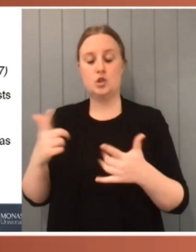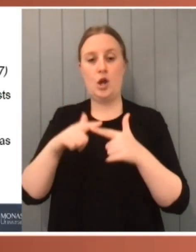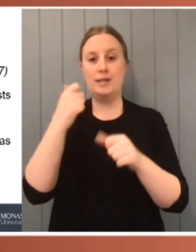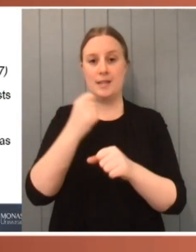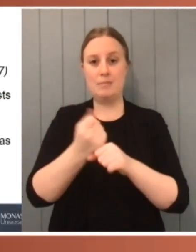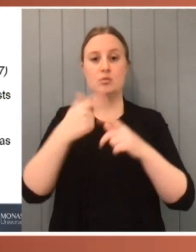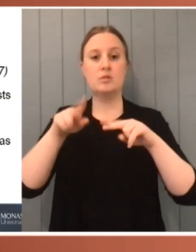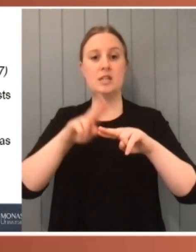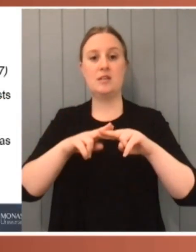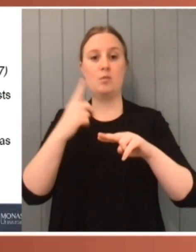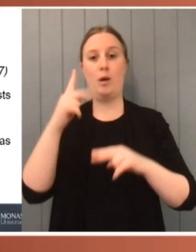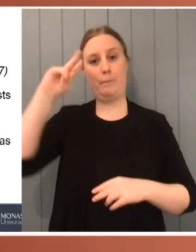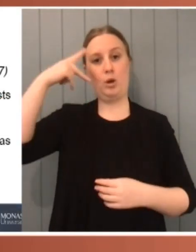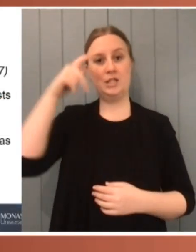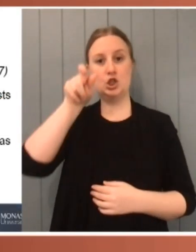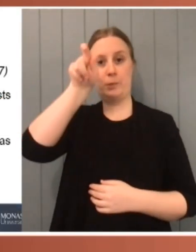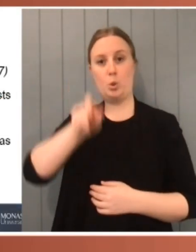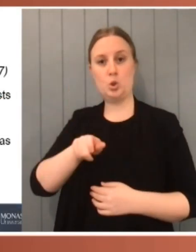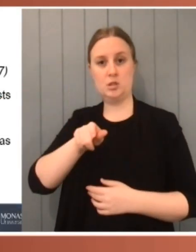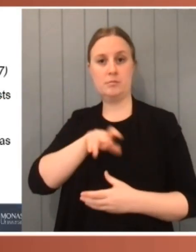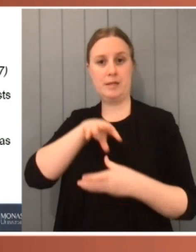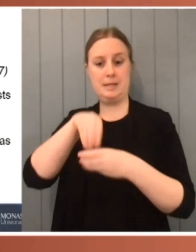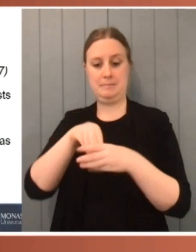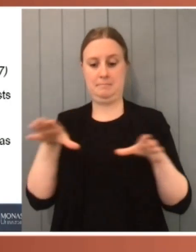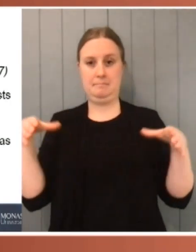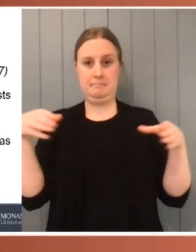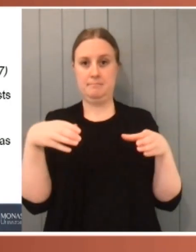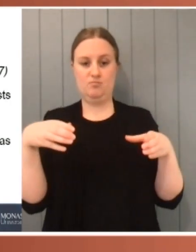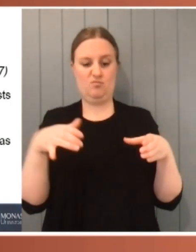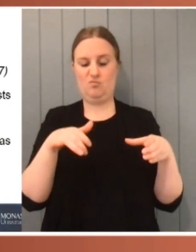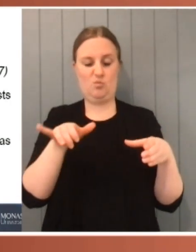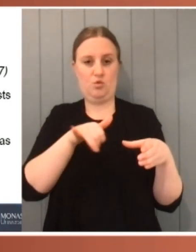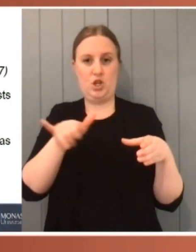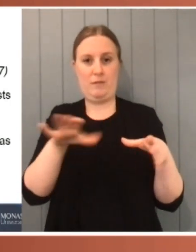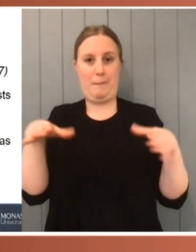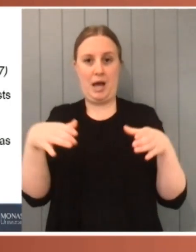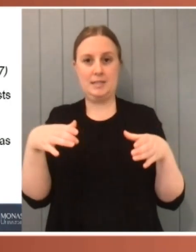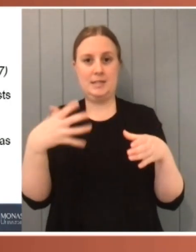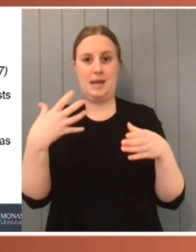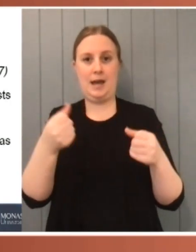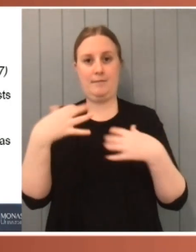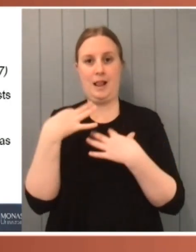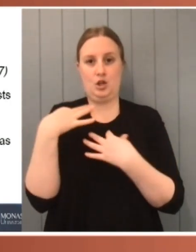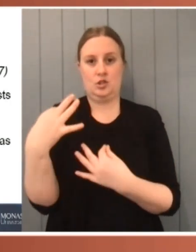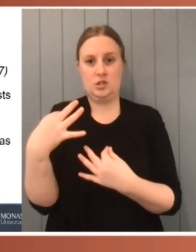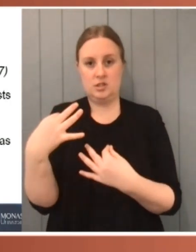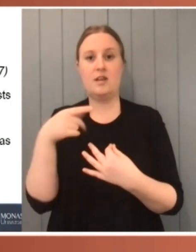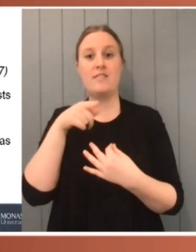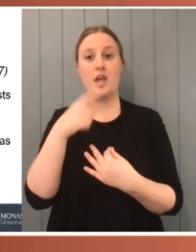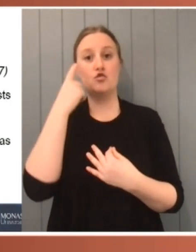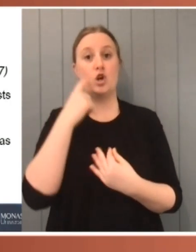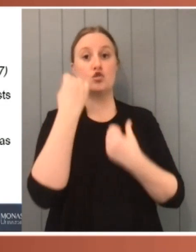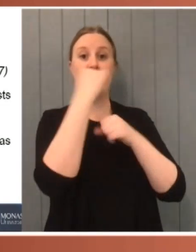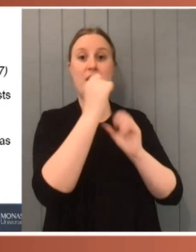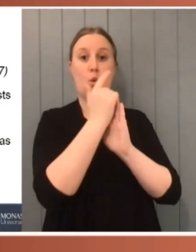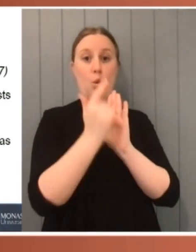party is in power, is defending a law, a policy,